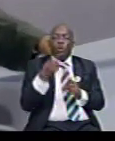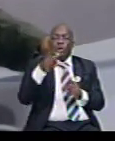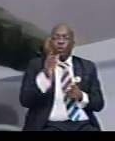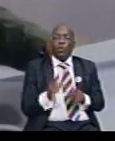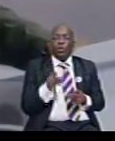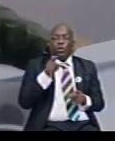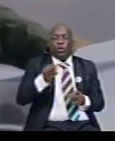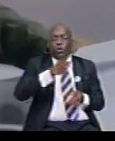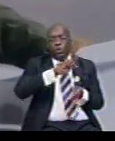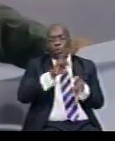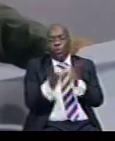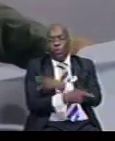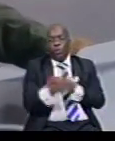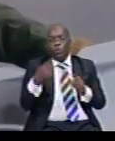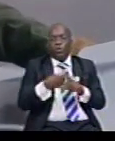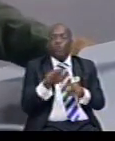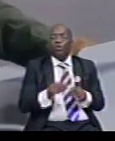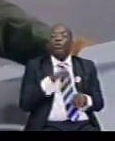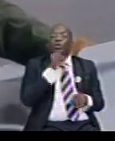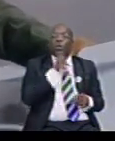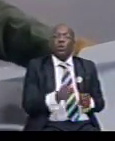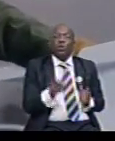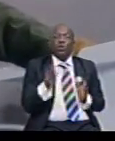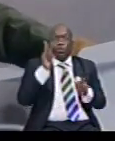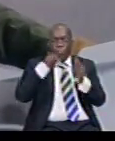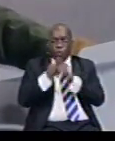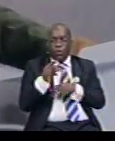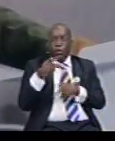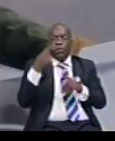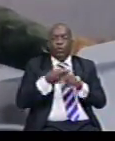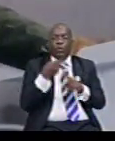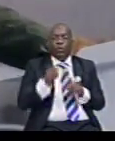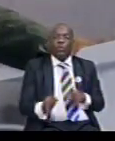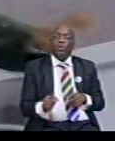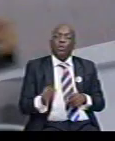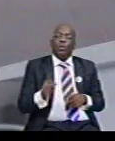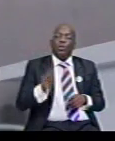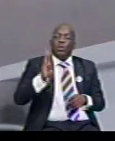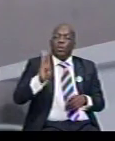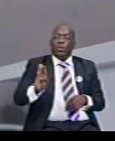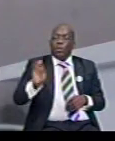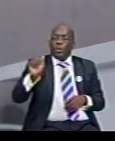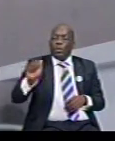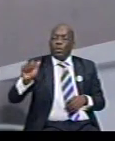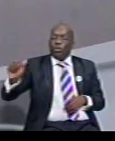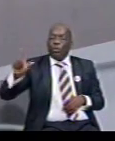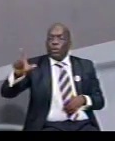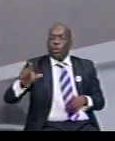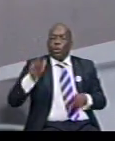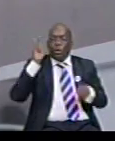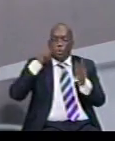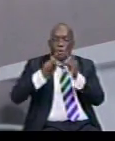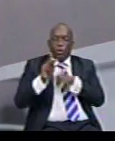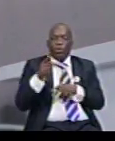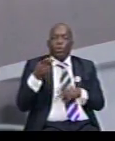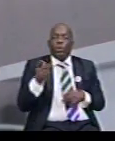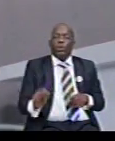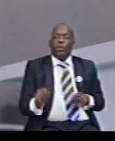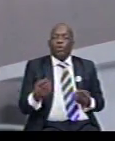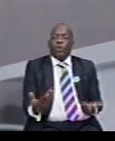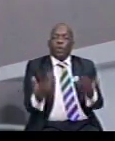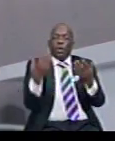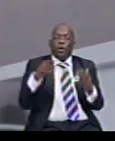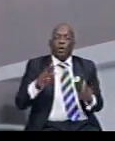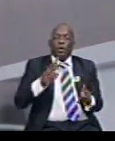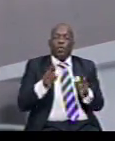prophets or from the Baal's prophets' idea and method, the fire of